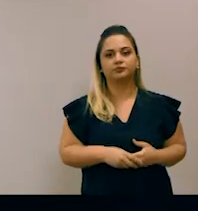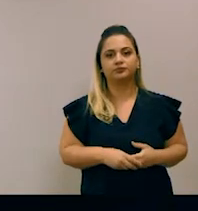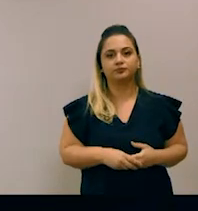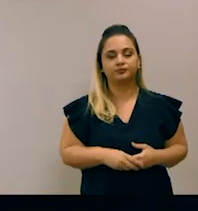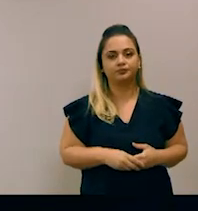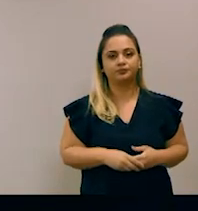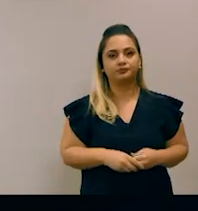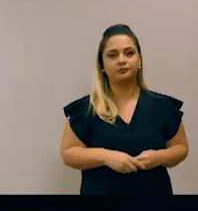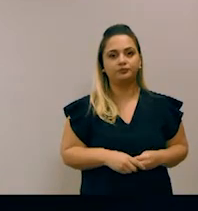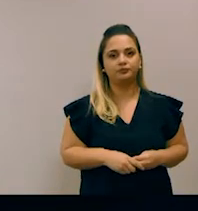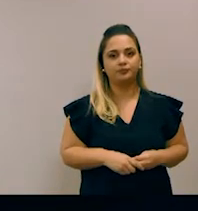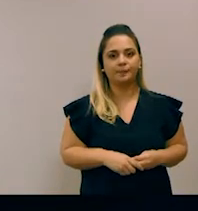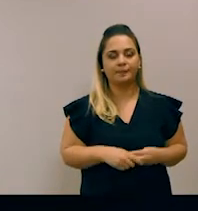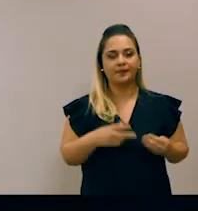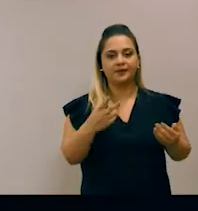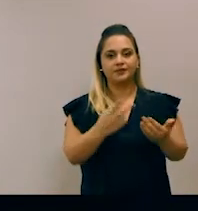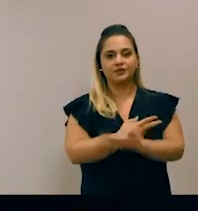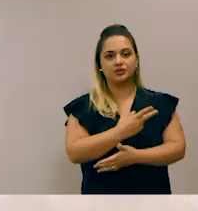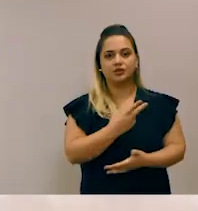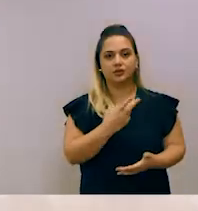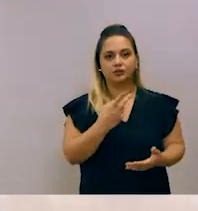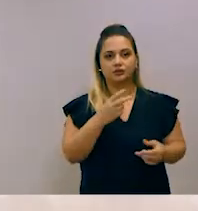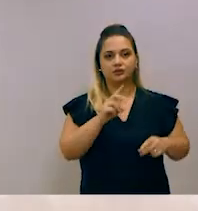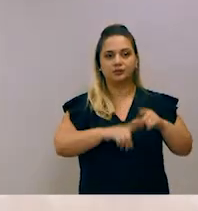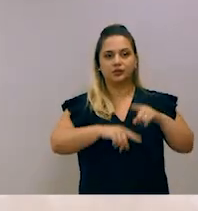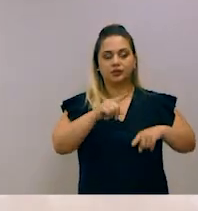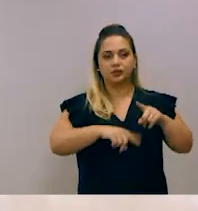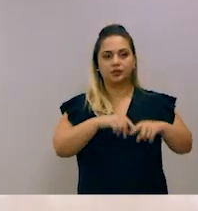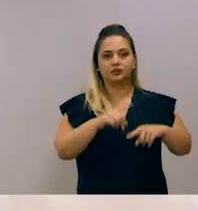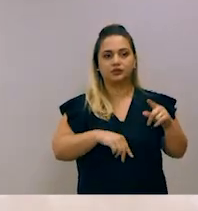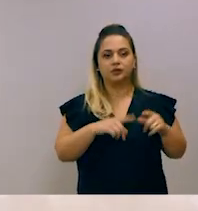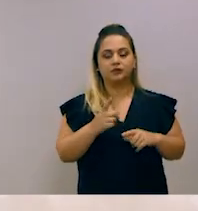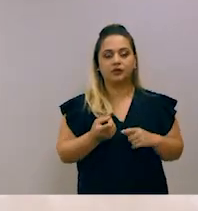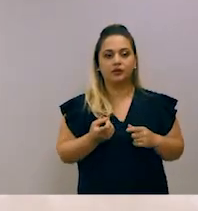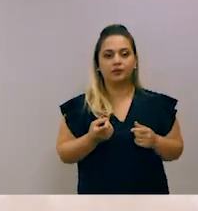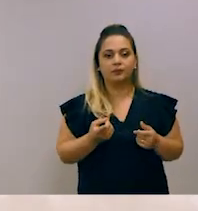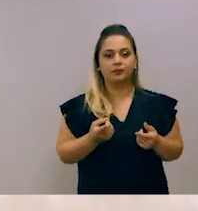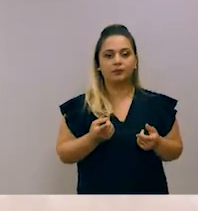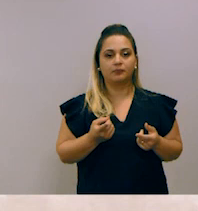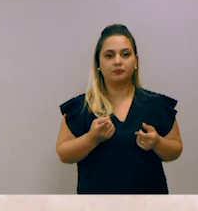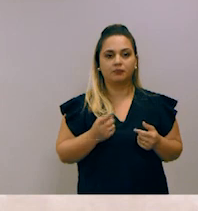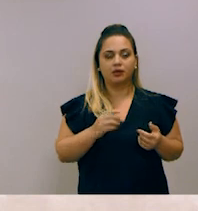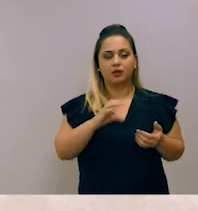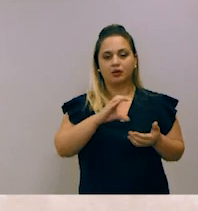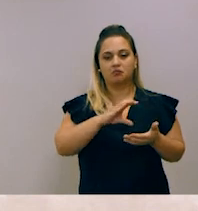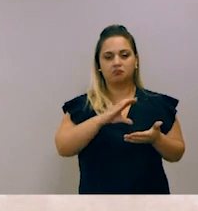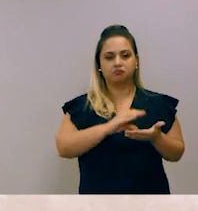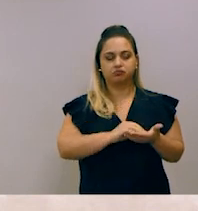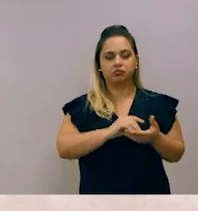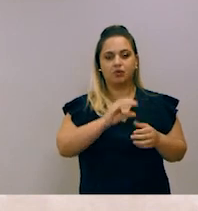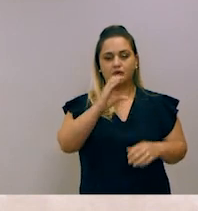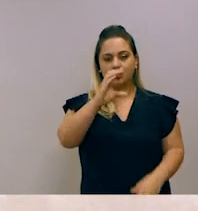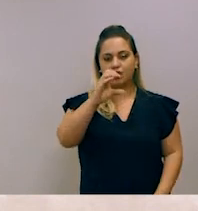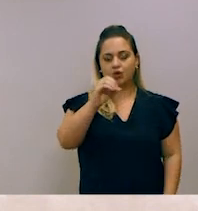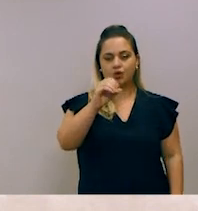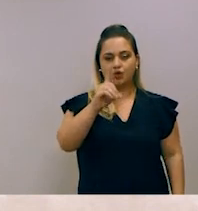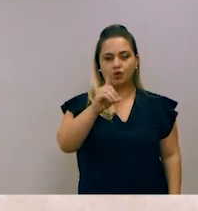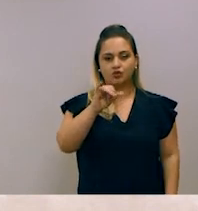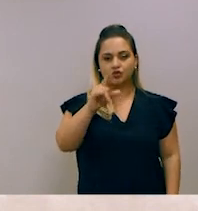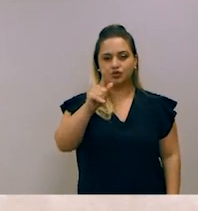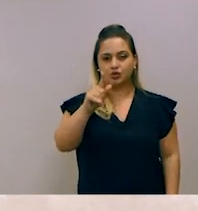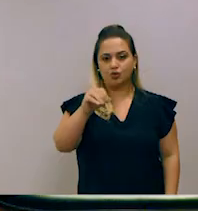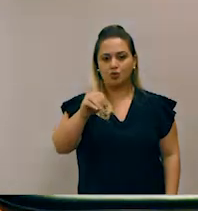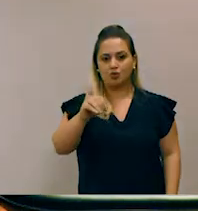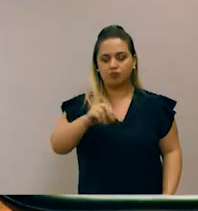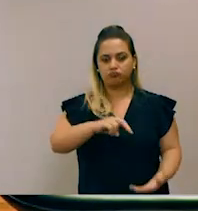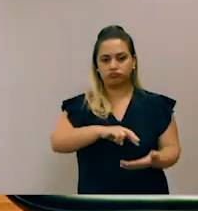of the ruling is sent, we can find the material errors. There was a code written in Python that does